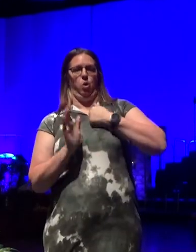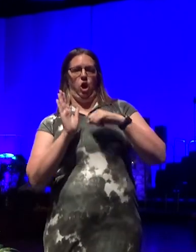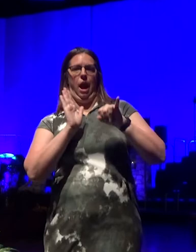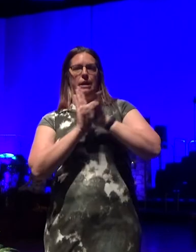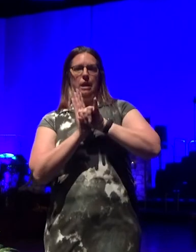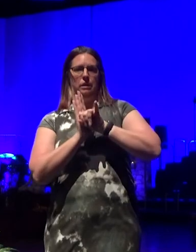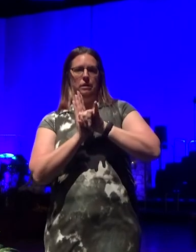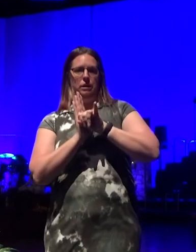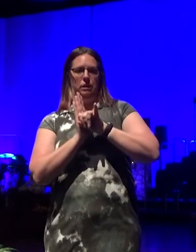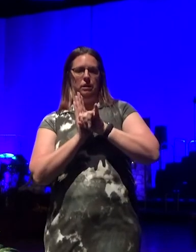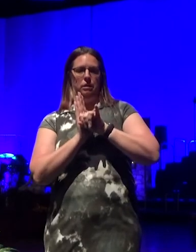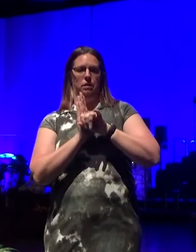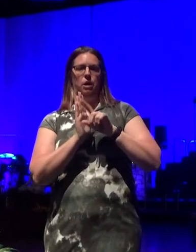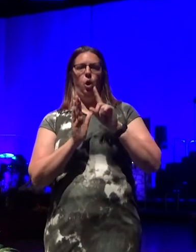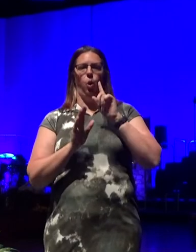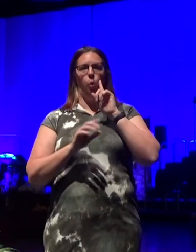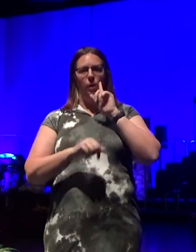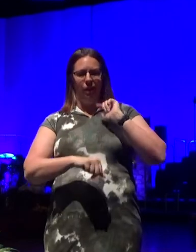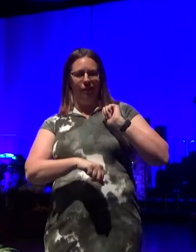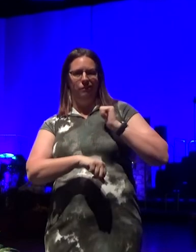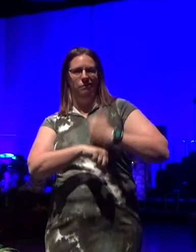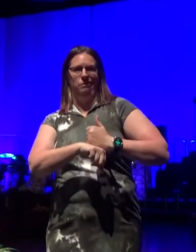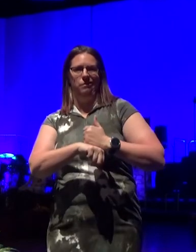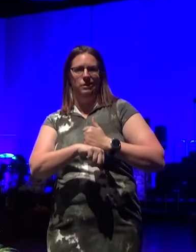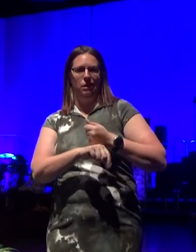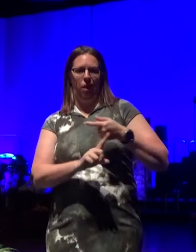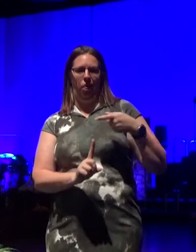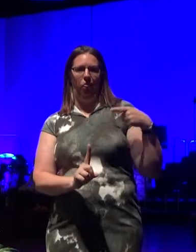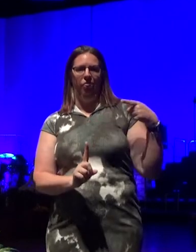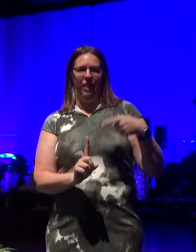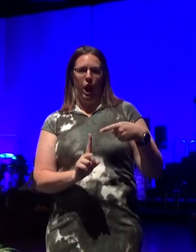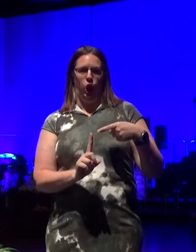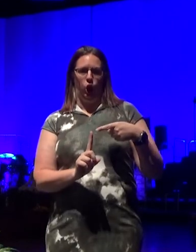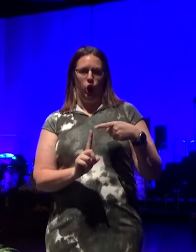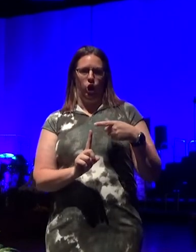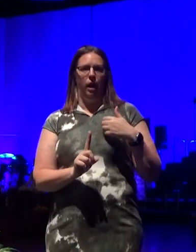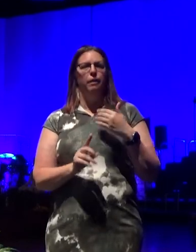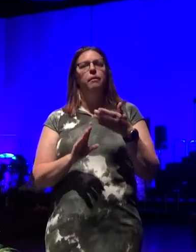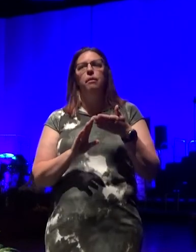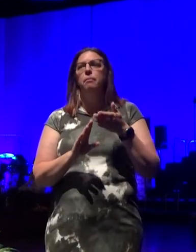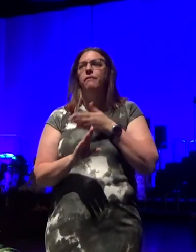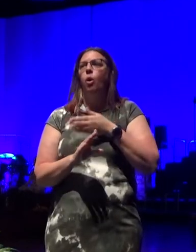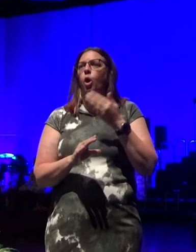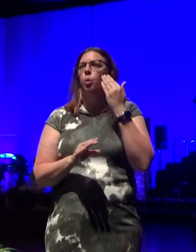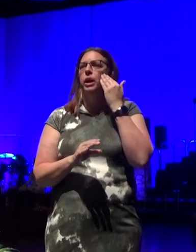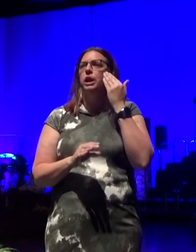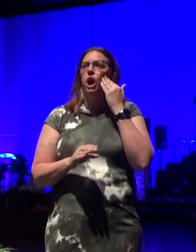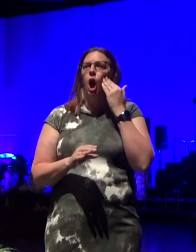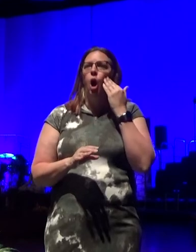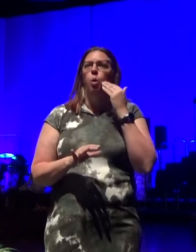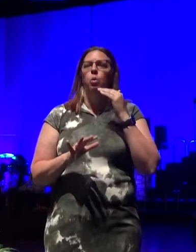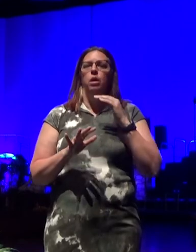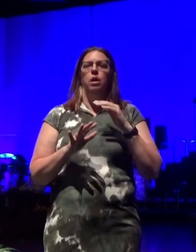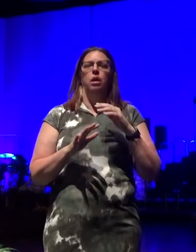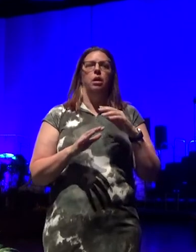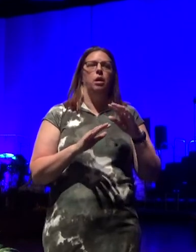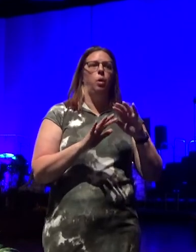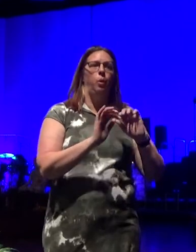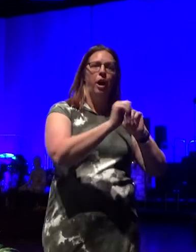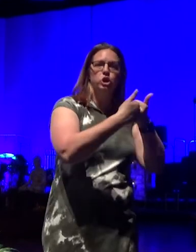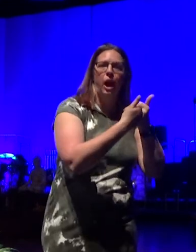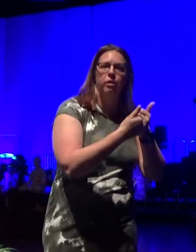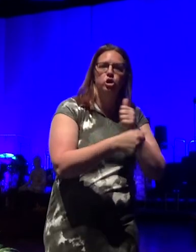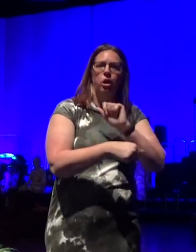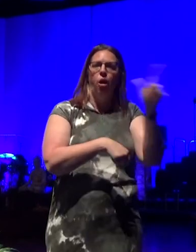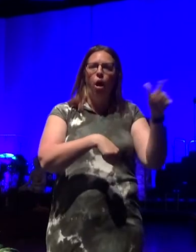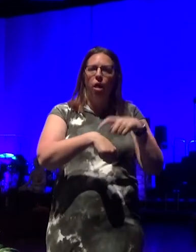in it. Before we know it, we're all challenged all the time. We eat breakfast with our challenge. We take it to